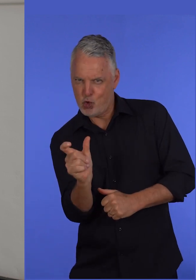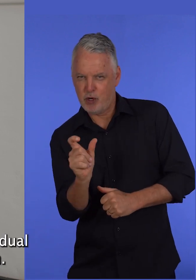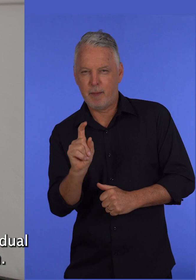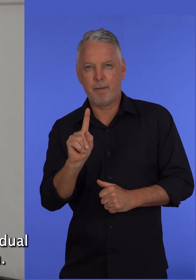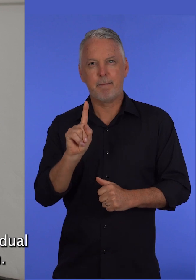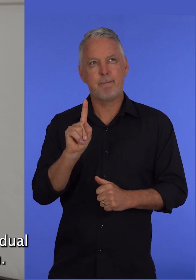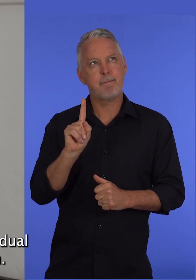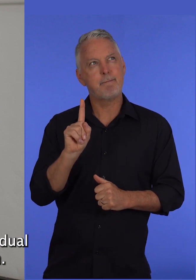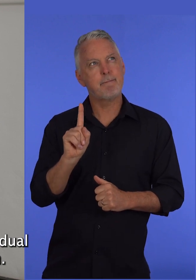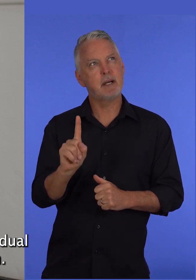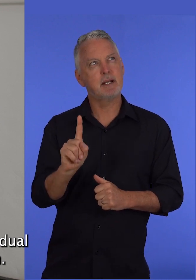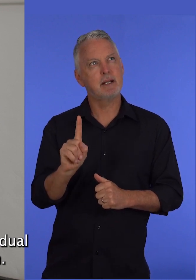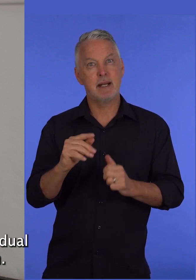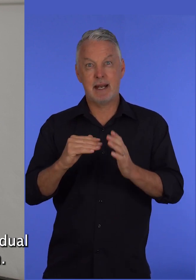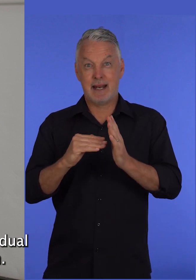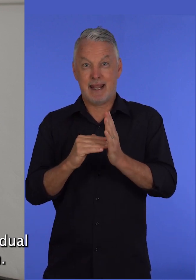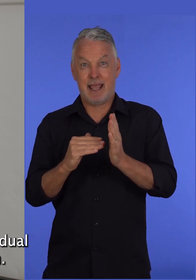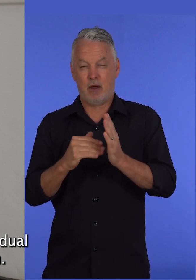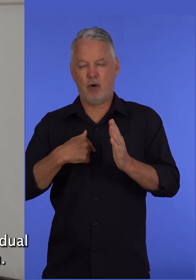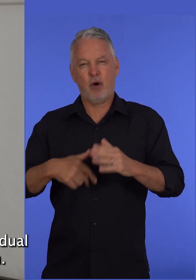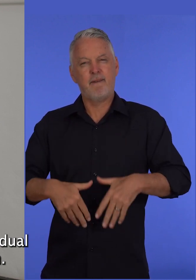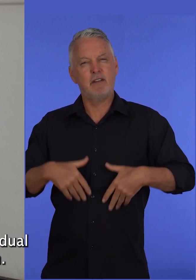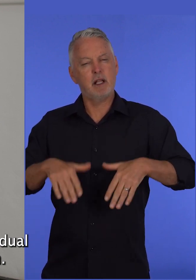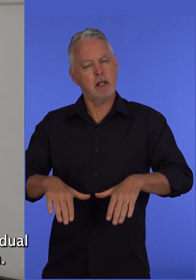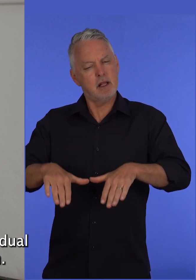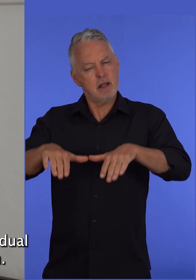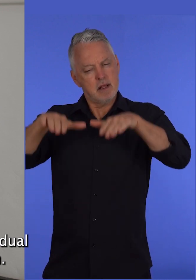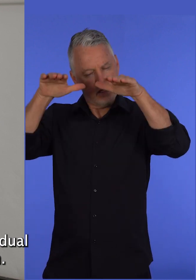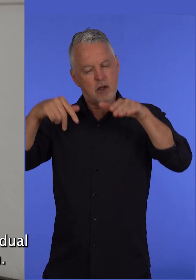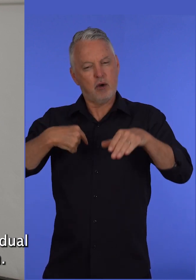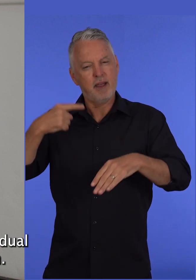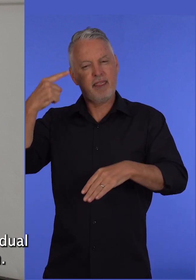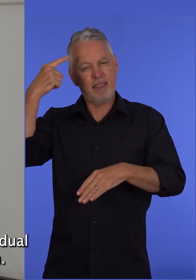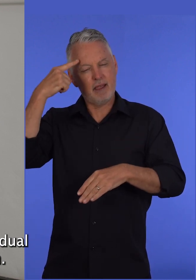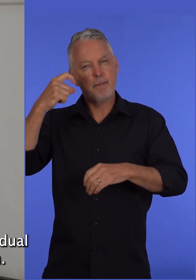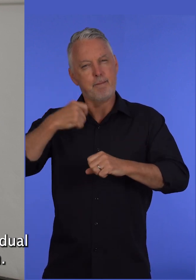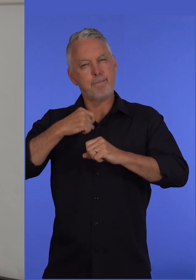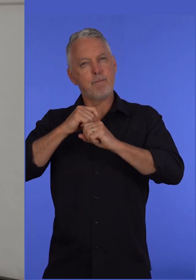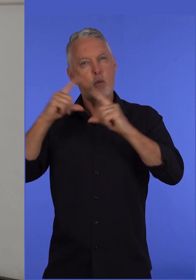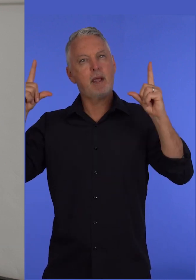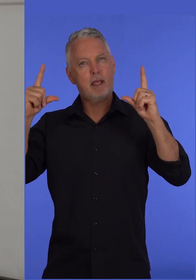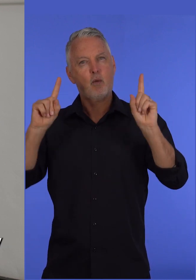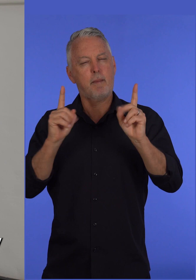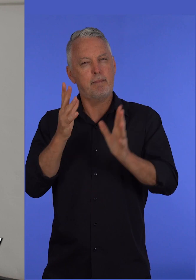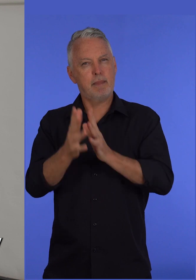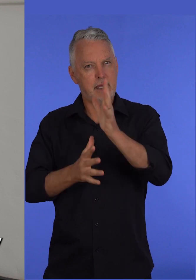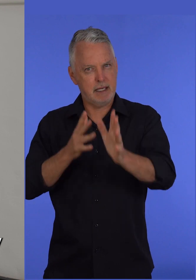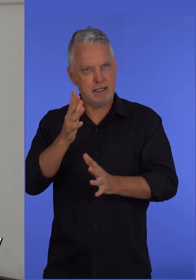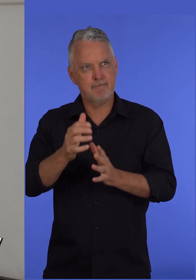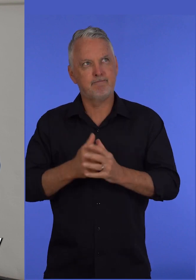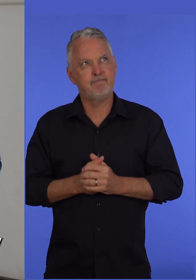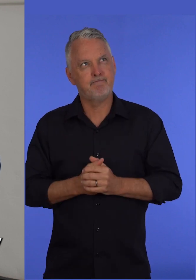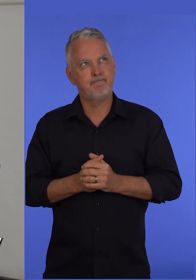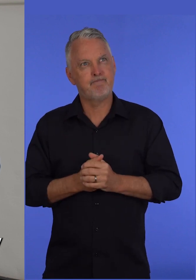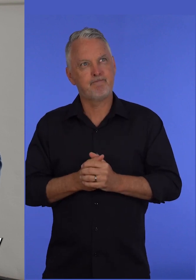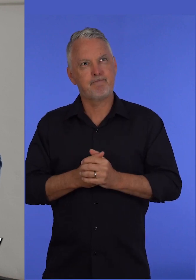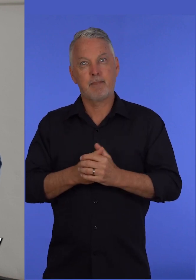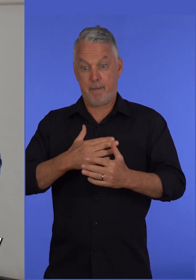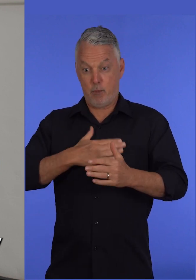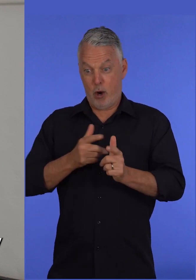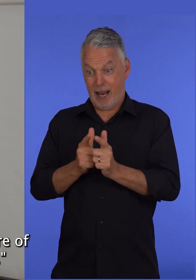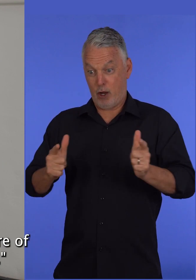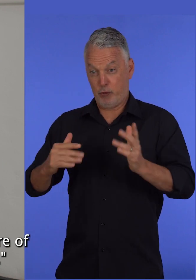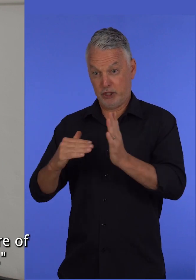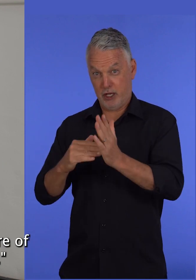around when we don't allow an individual to live in a life of inclusion. I wouldn't have previously used